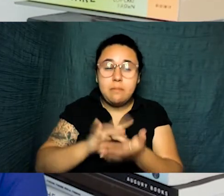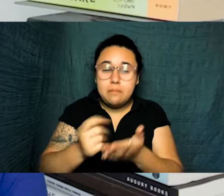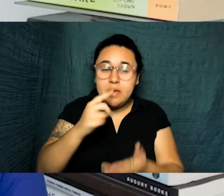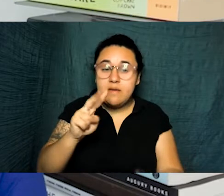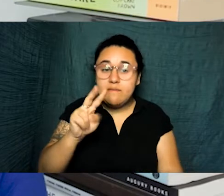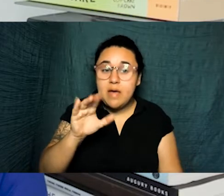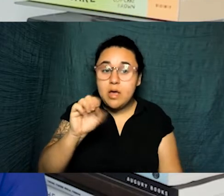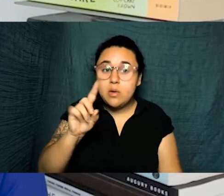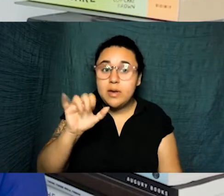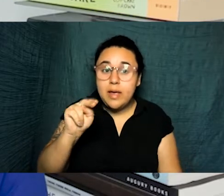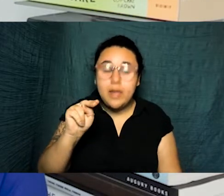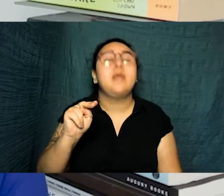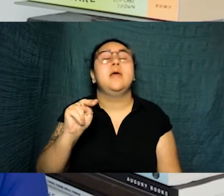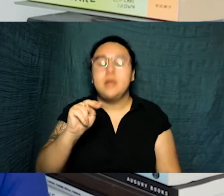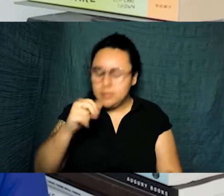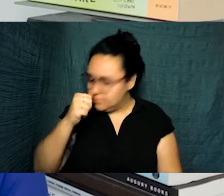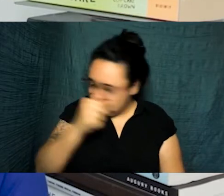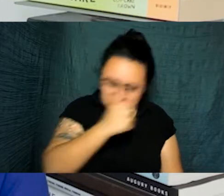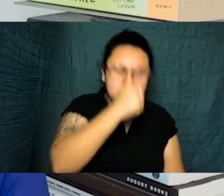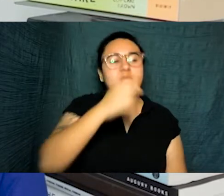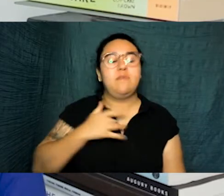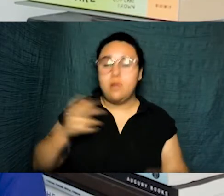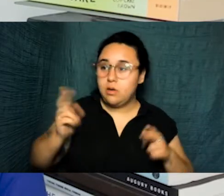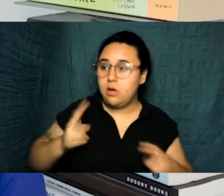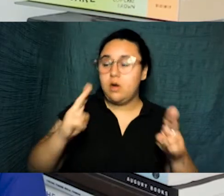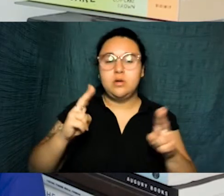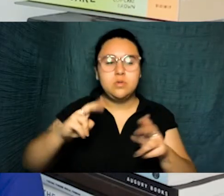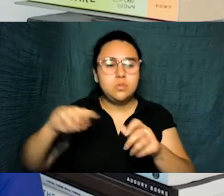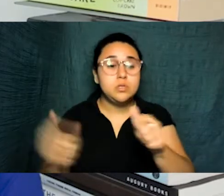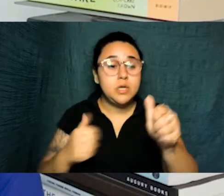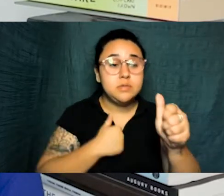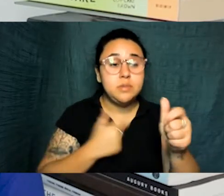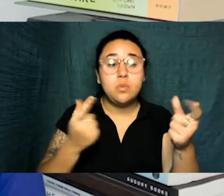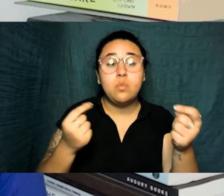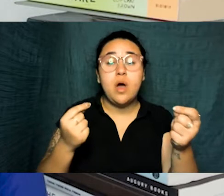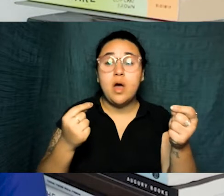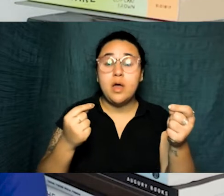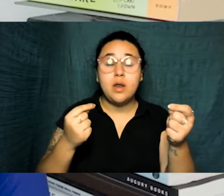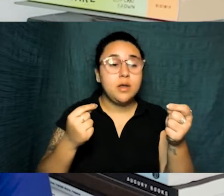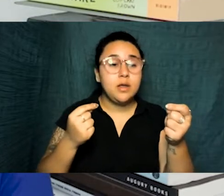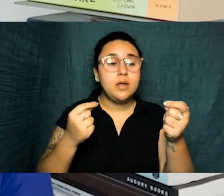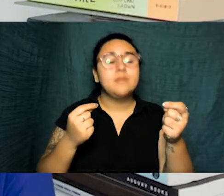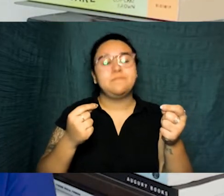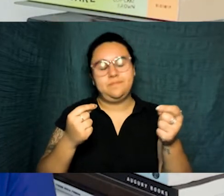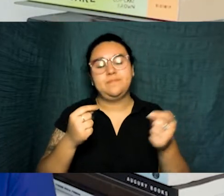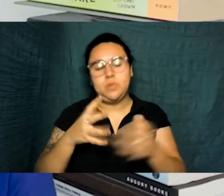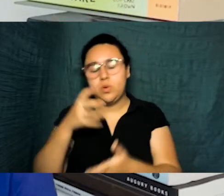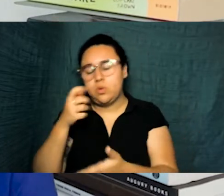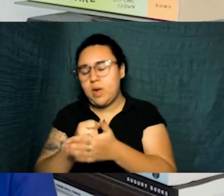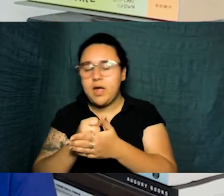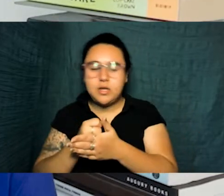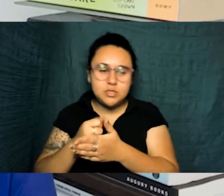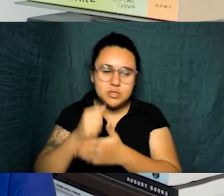pursuit, only in this case, the only thing chasing me was the inevitable crash that followed. I had